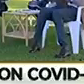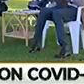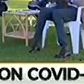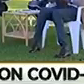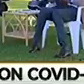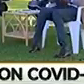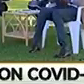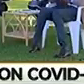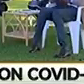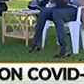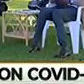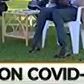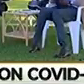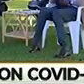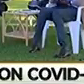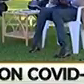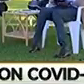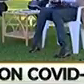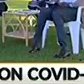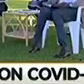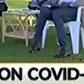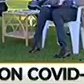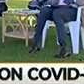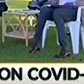Anything else?